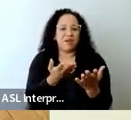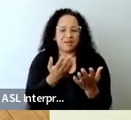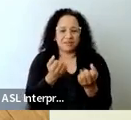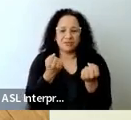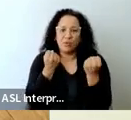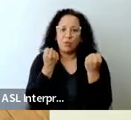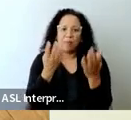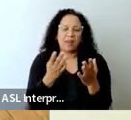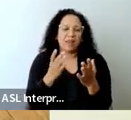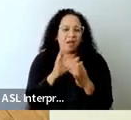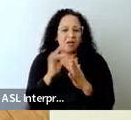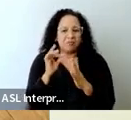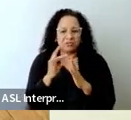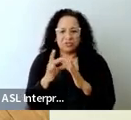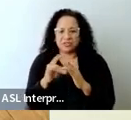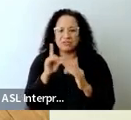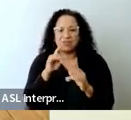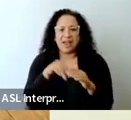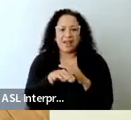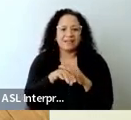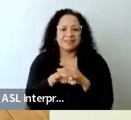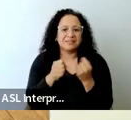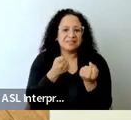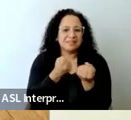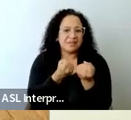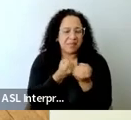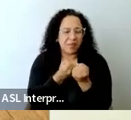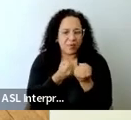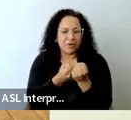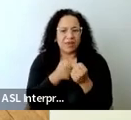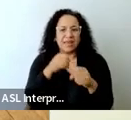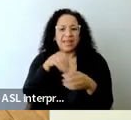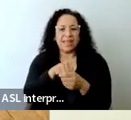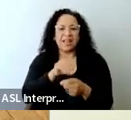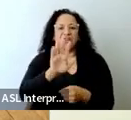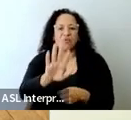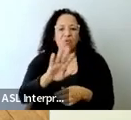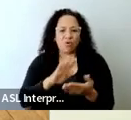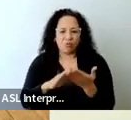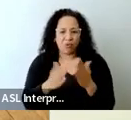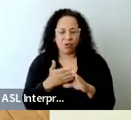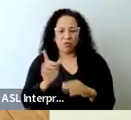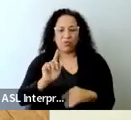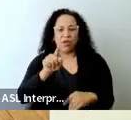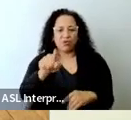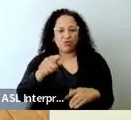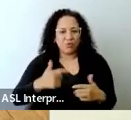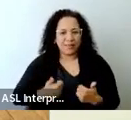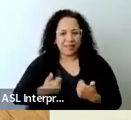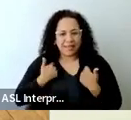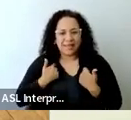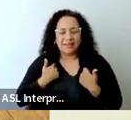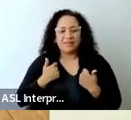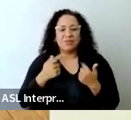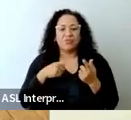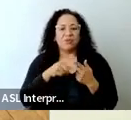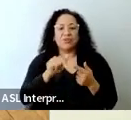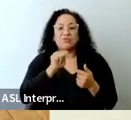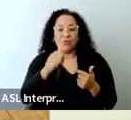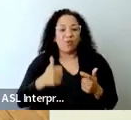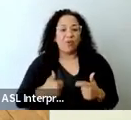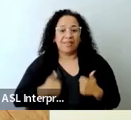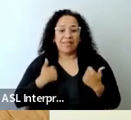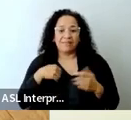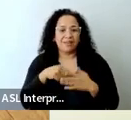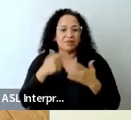many options for accessing supports in your community where you live when you don't live in